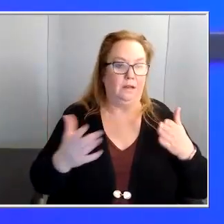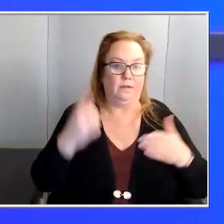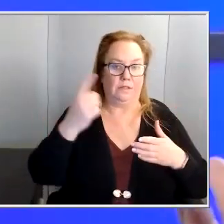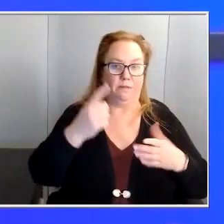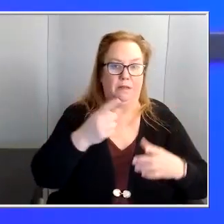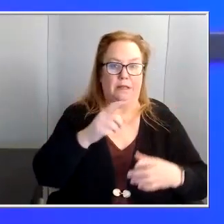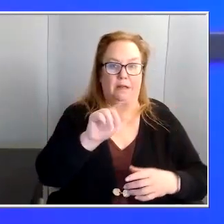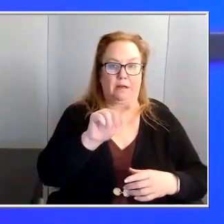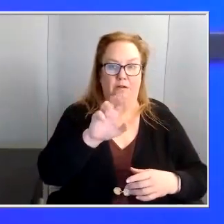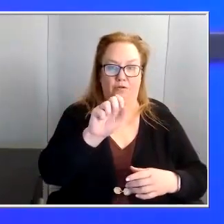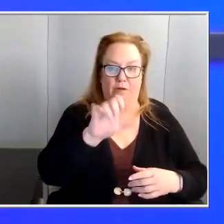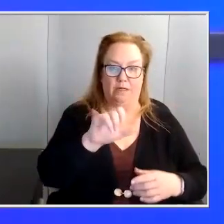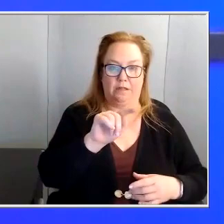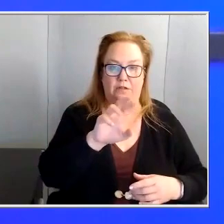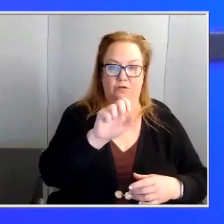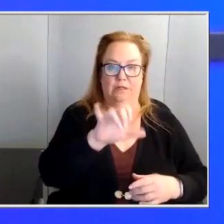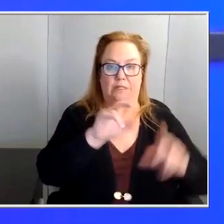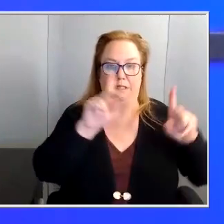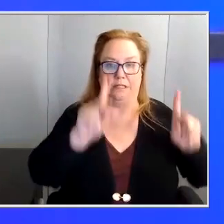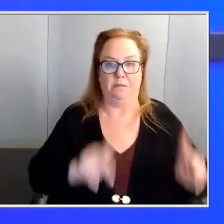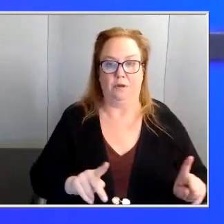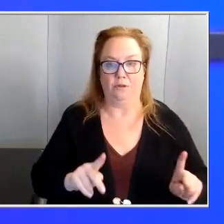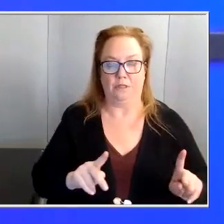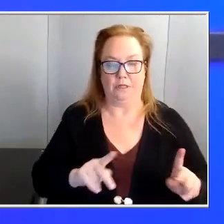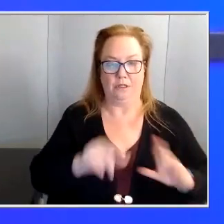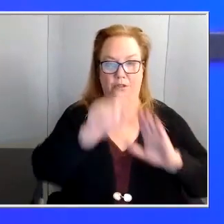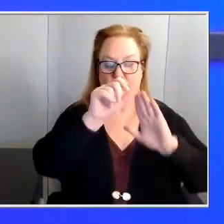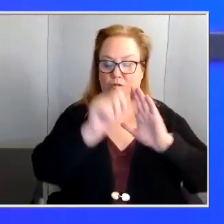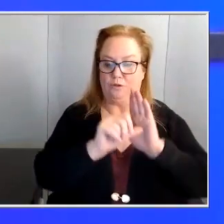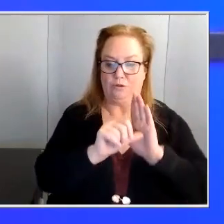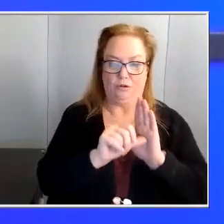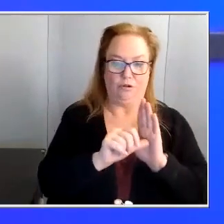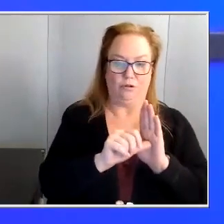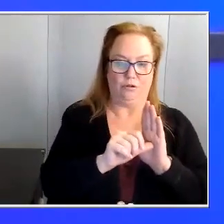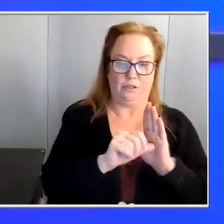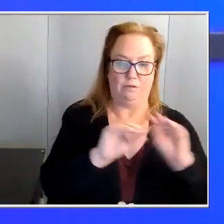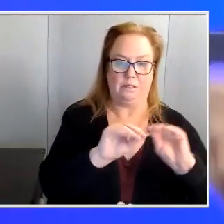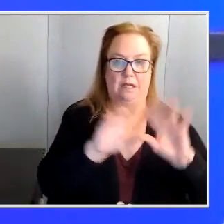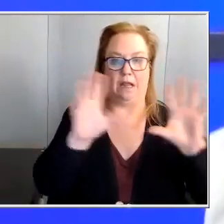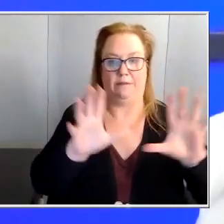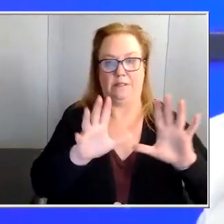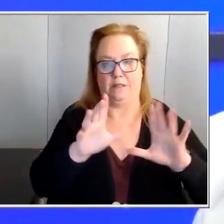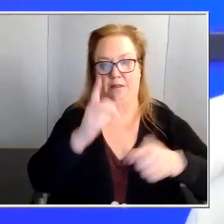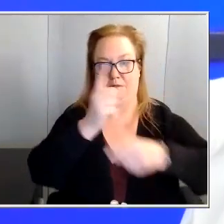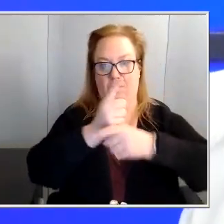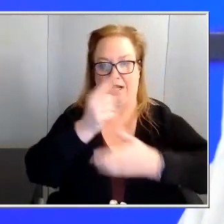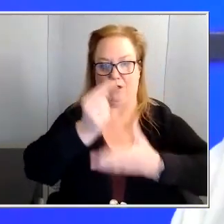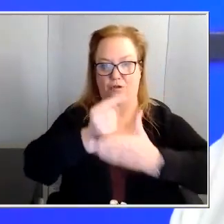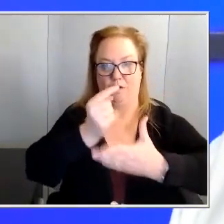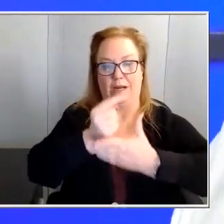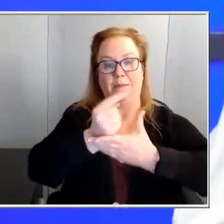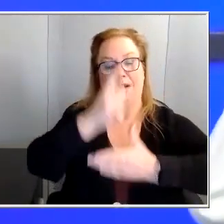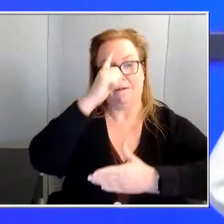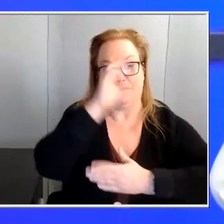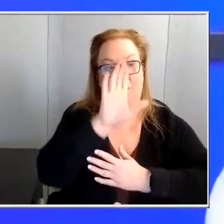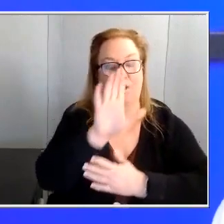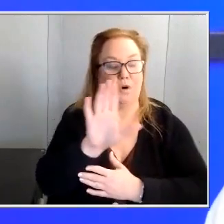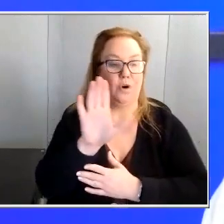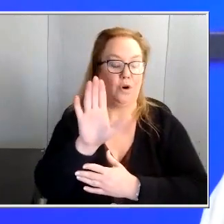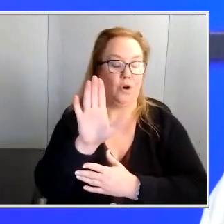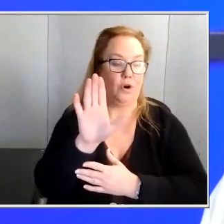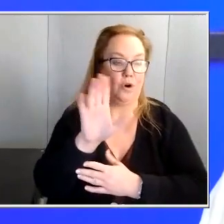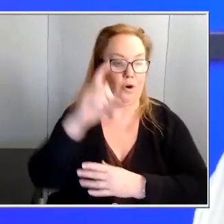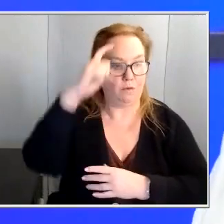Tracy. Tracy's a person where surgery was just obviously the right treatment for her